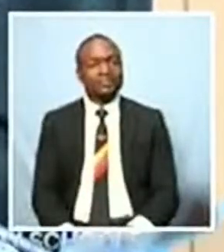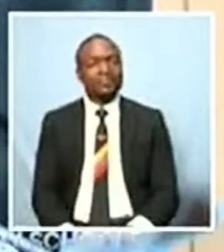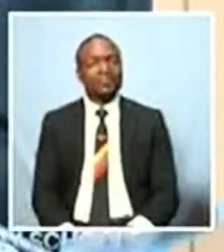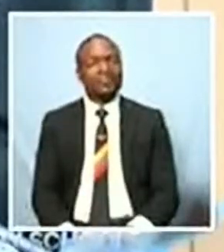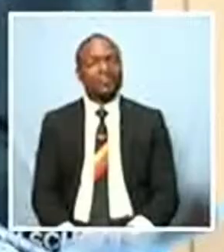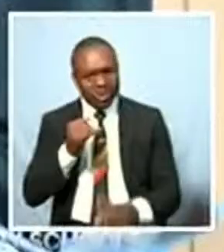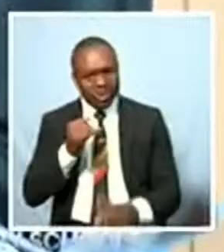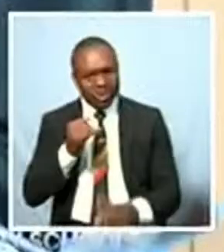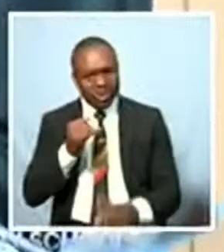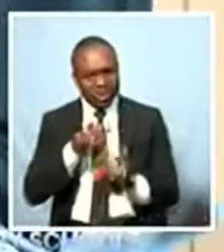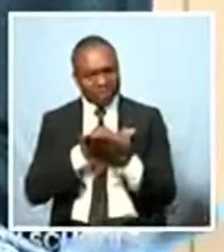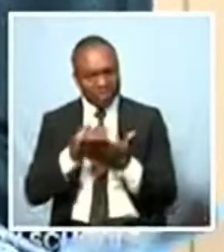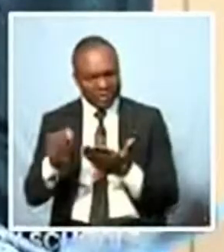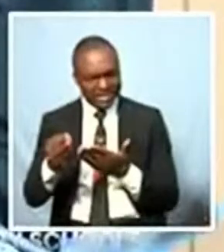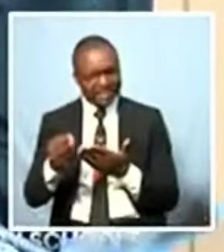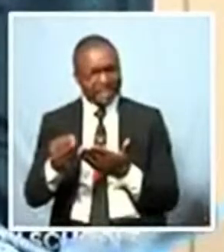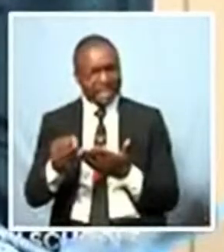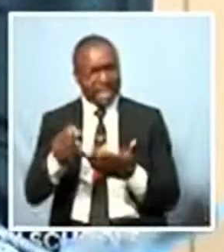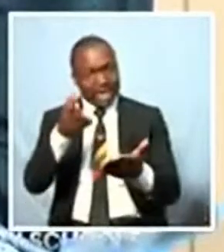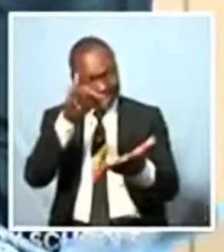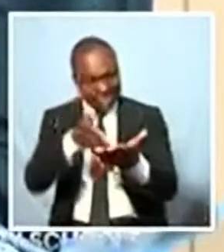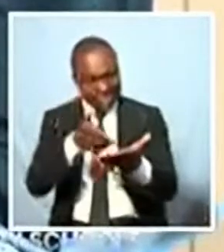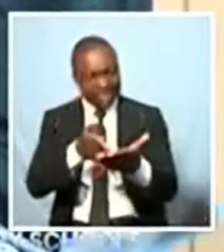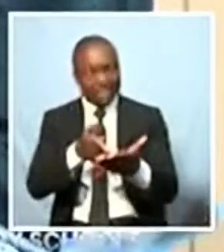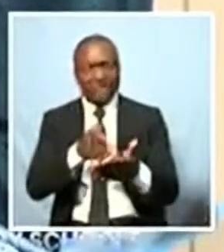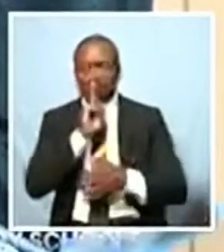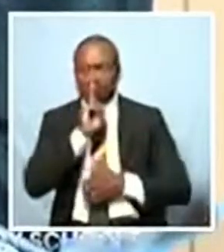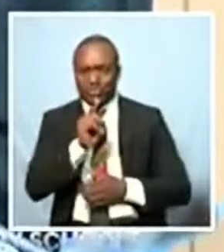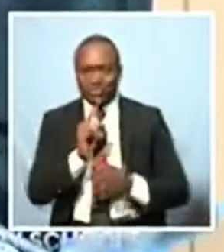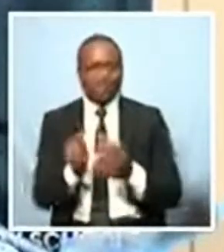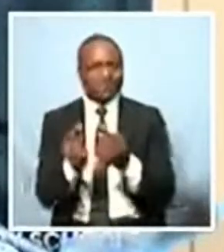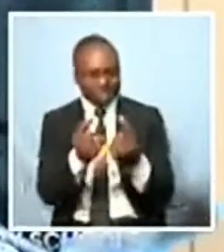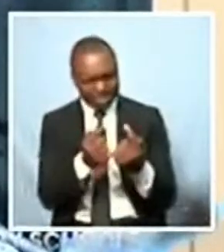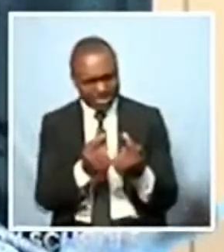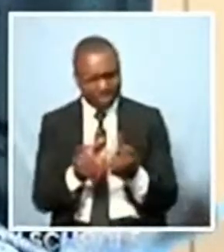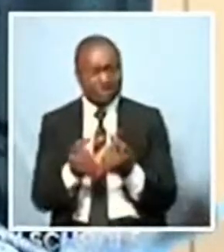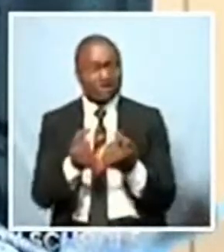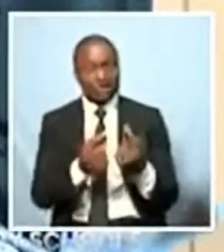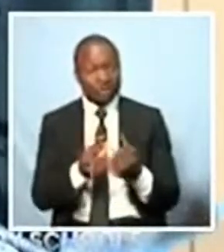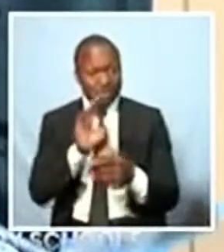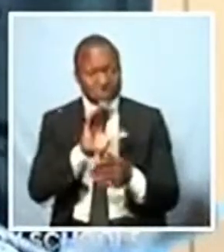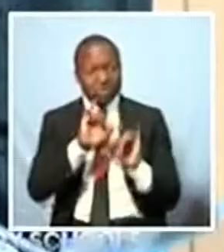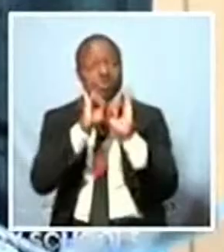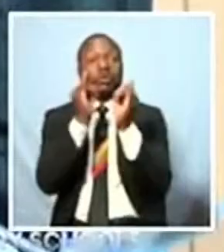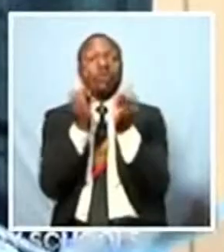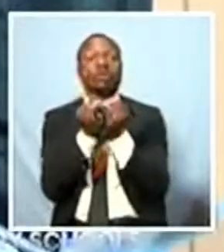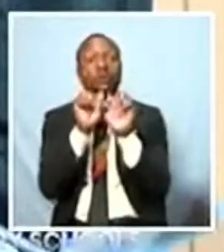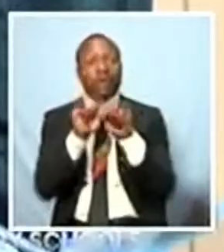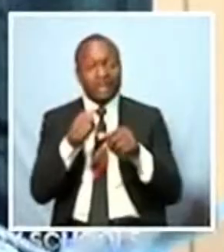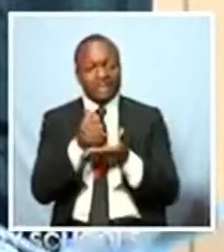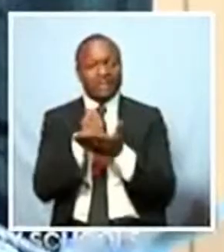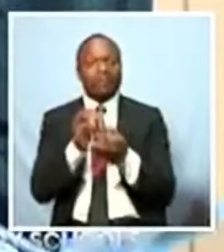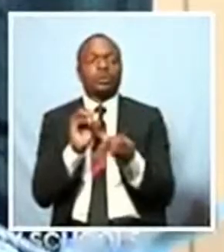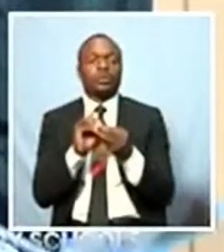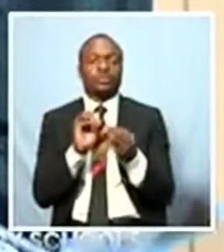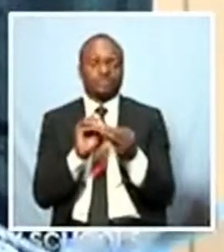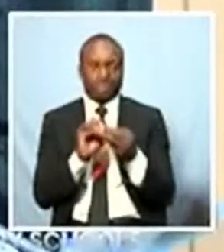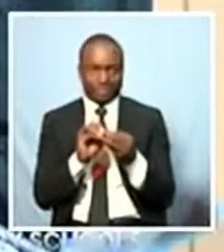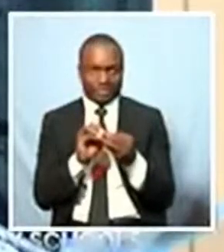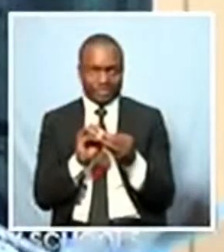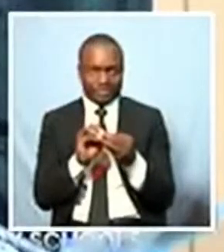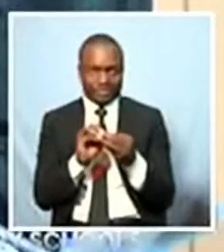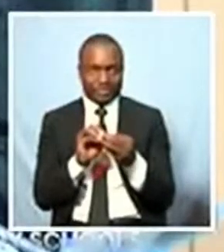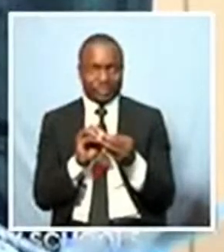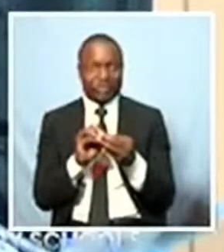why are we failing? That's why these are really, I think, real situations that your institutions can really help a lot